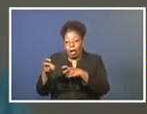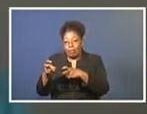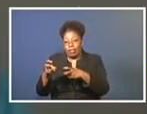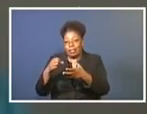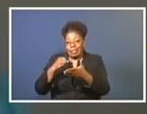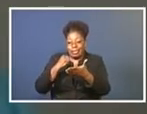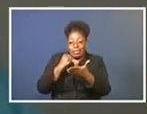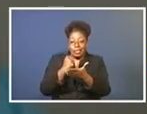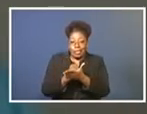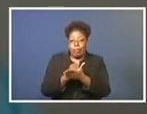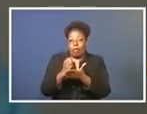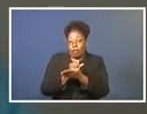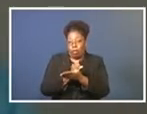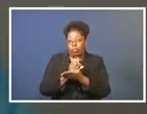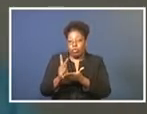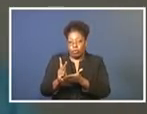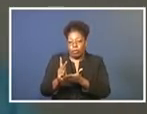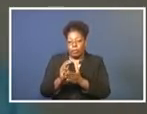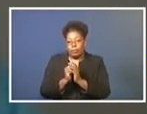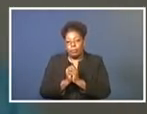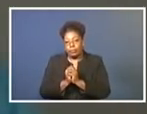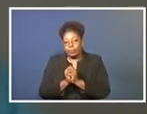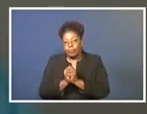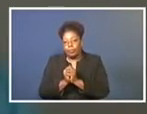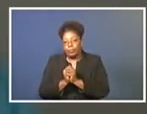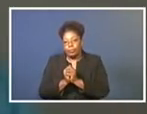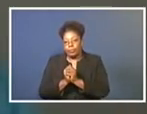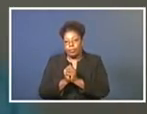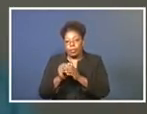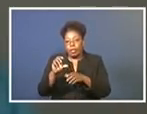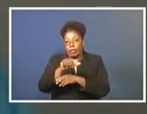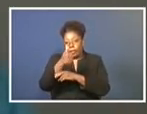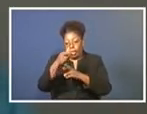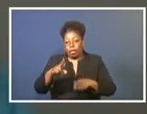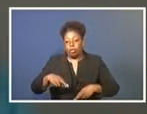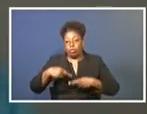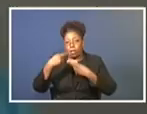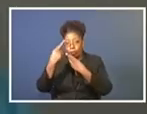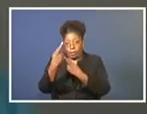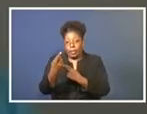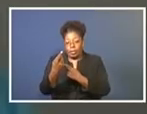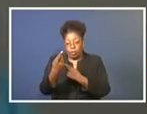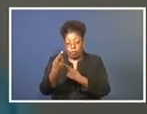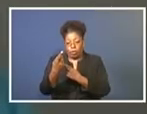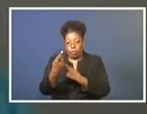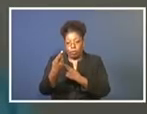approval. Another recommendation we've made is